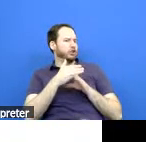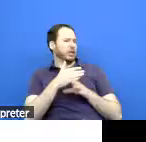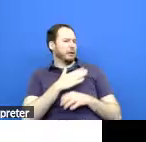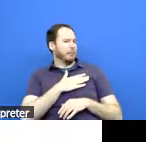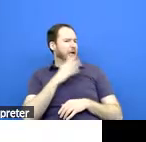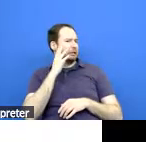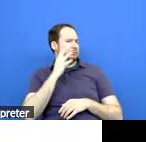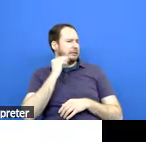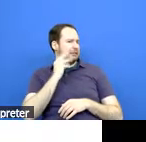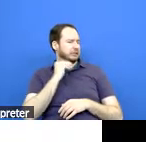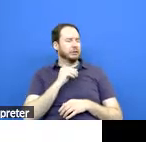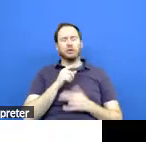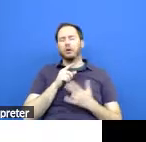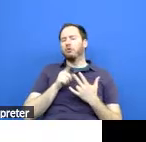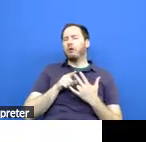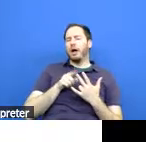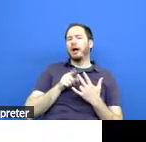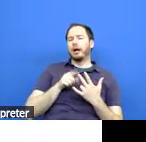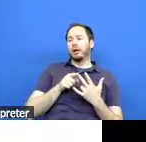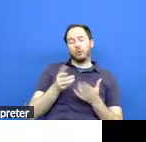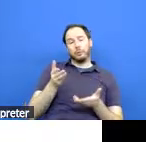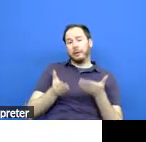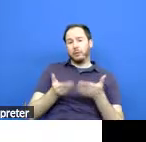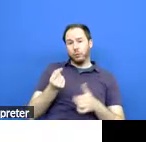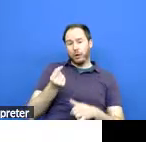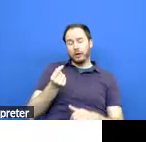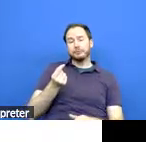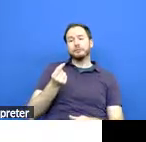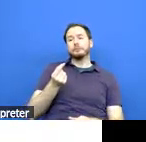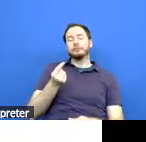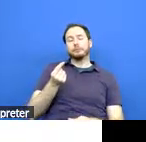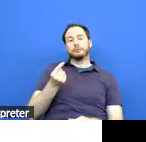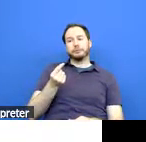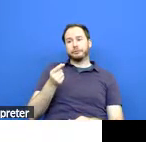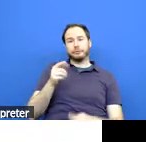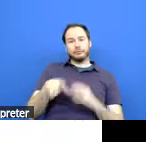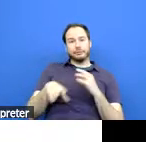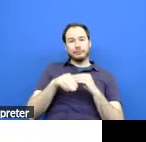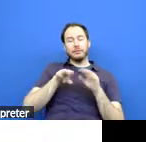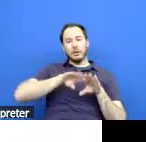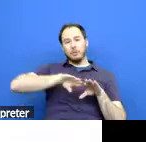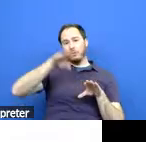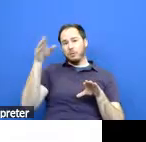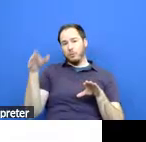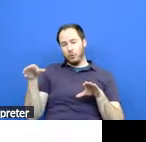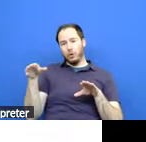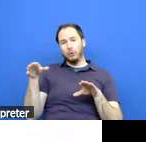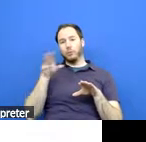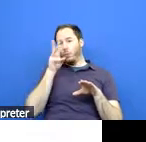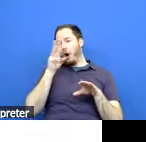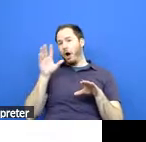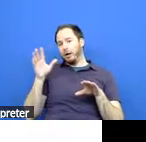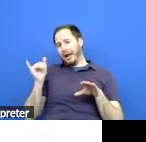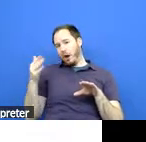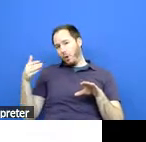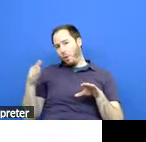great. project. So what they might be able to do is, as they have that berm and it's directing the water away from